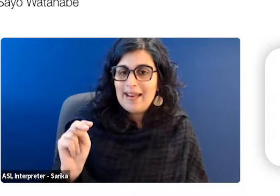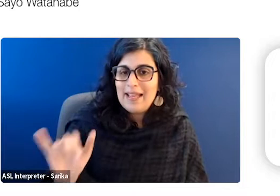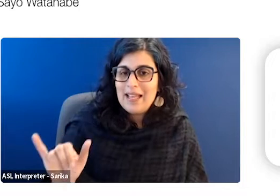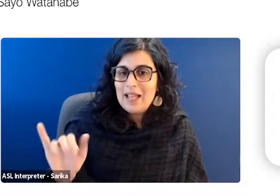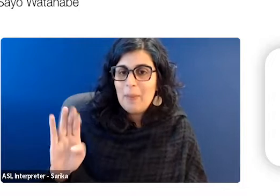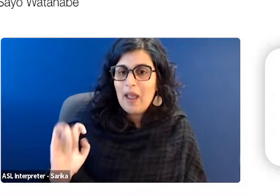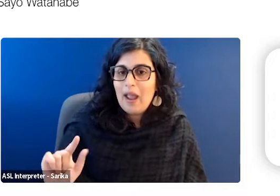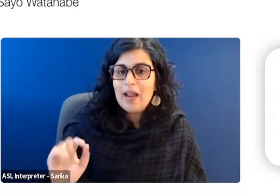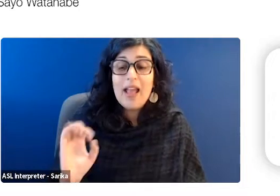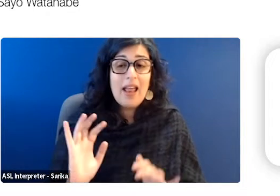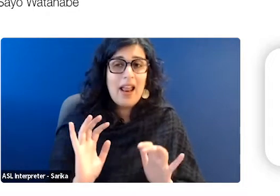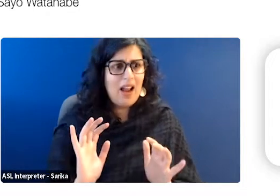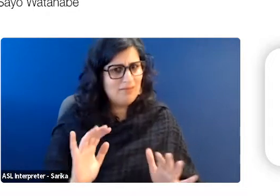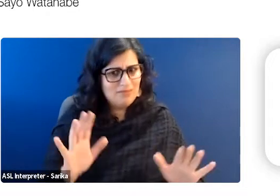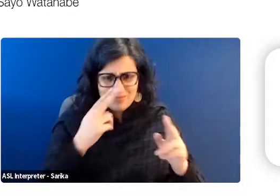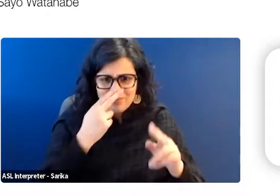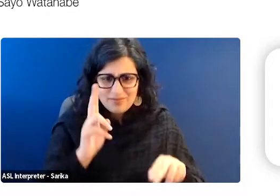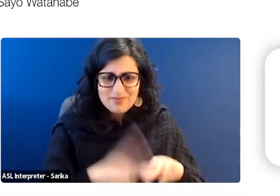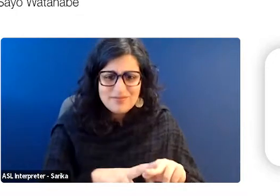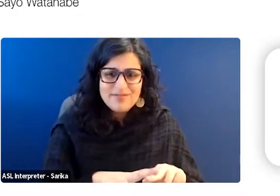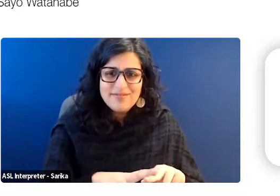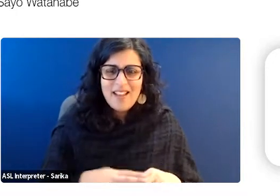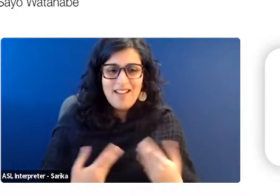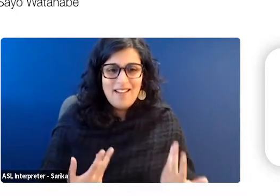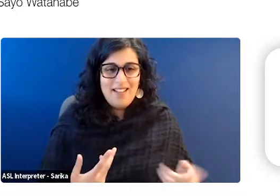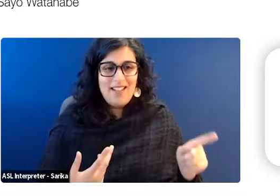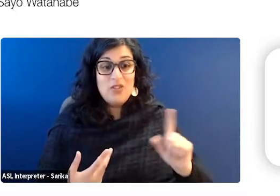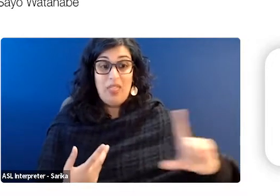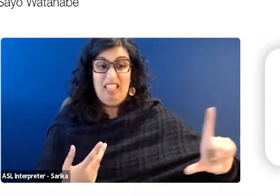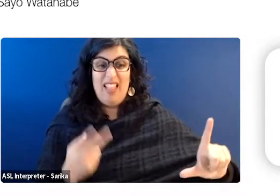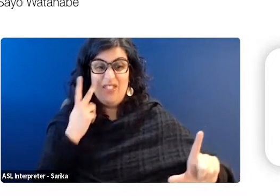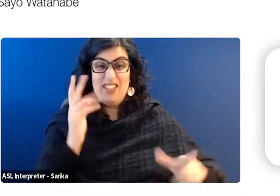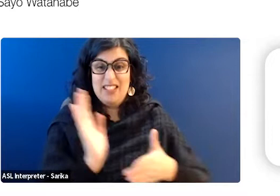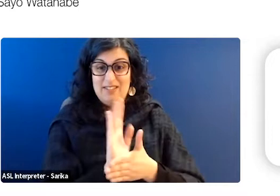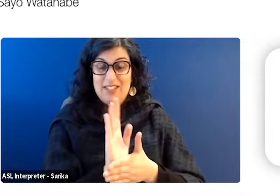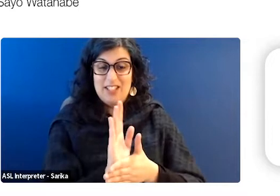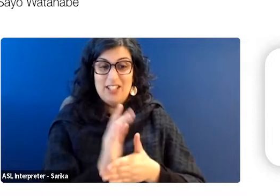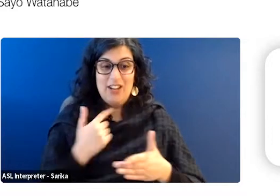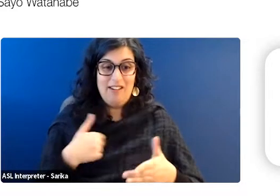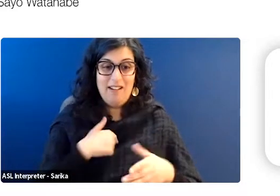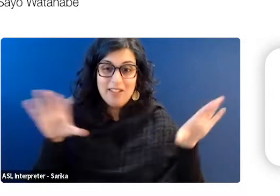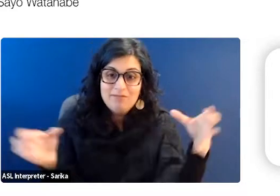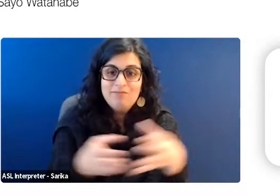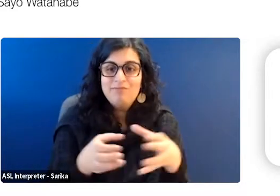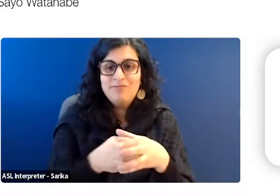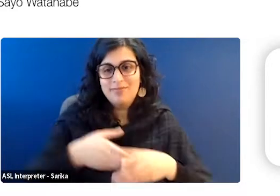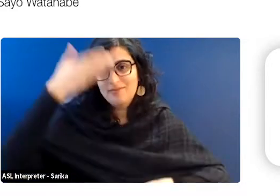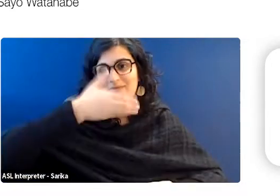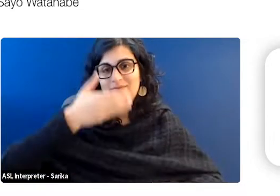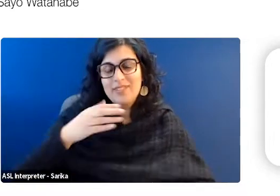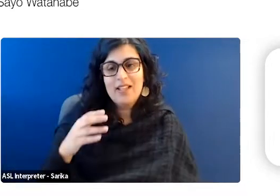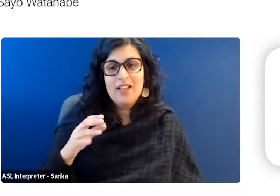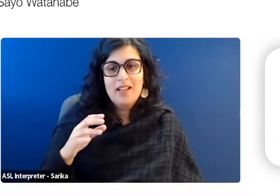Yeah, and I had a really good time. Like this is the video on the left is us getting together in front of